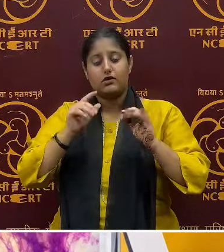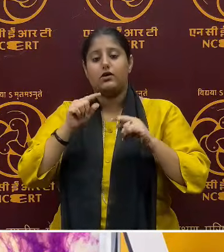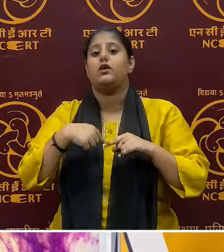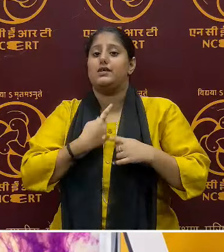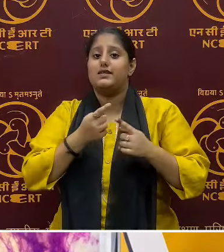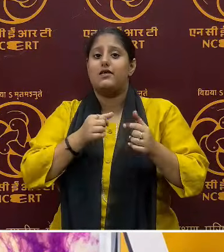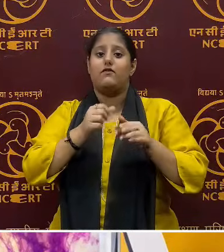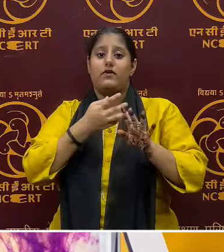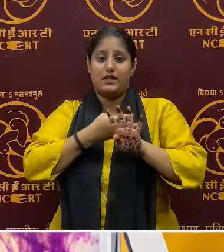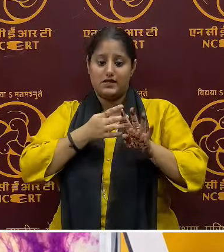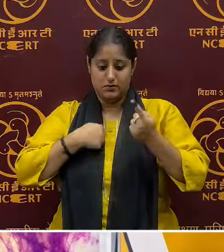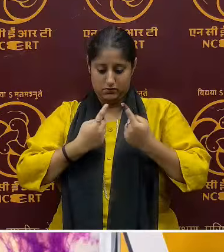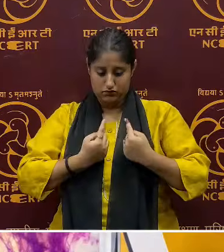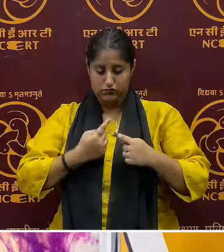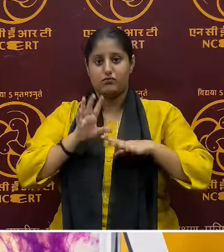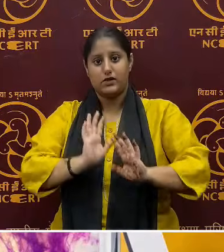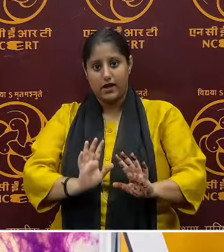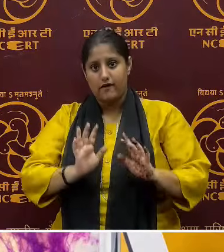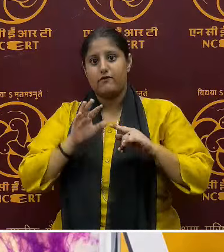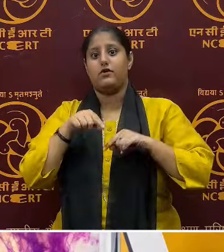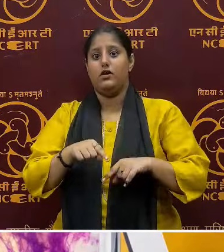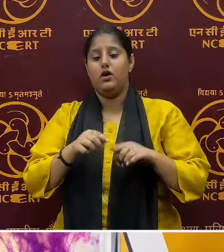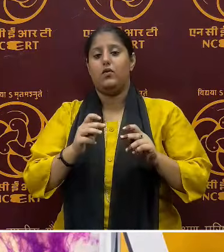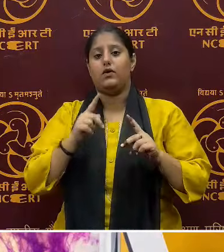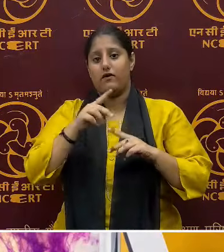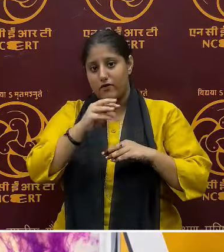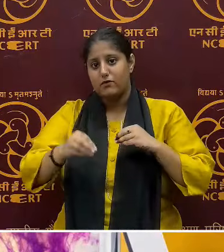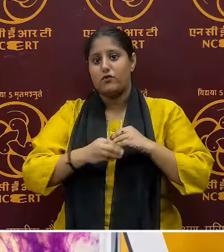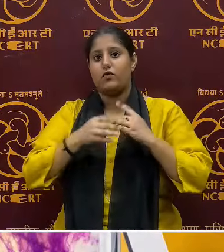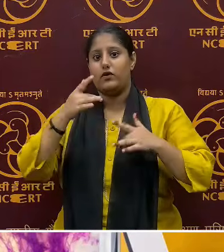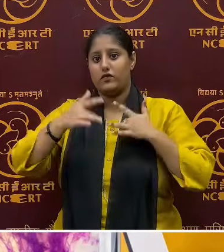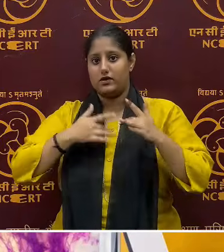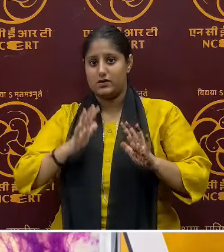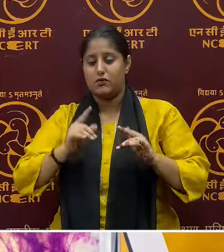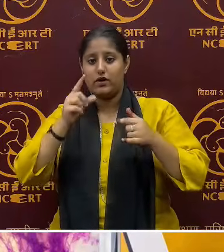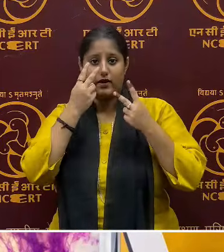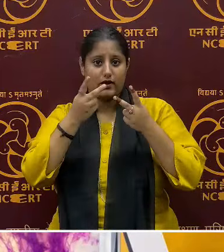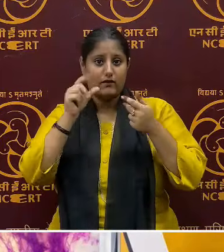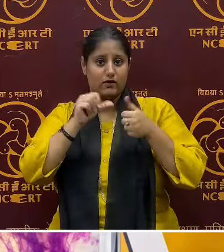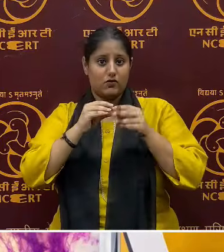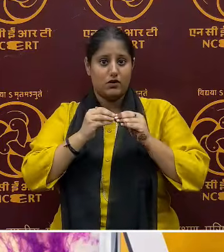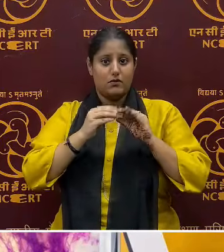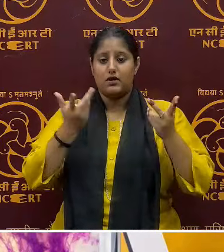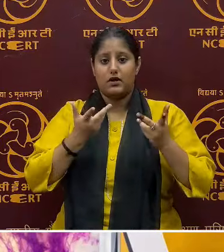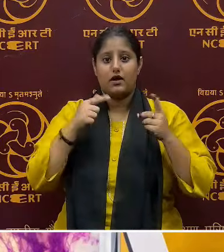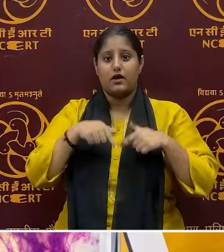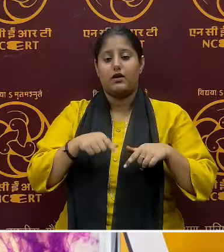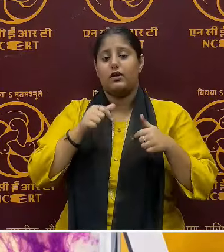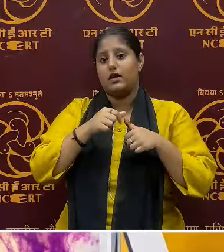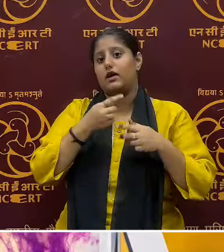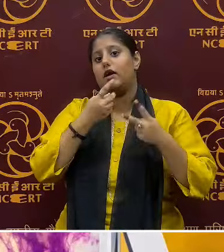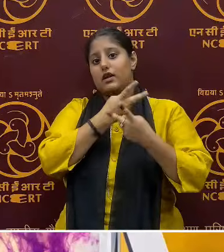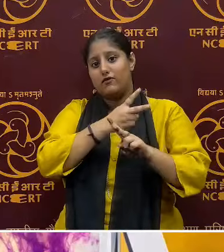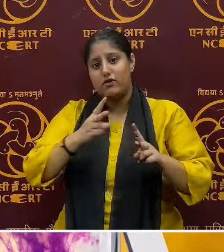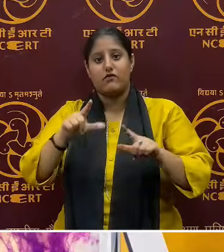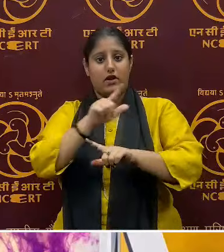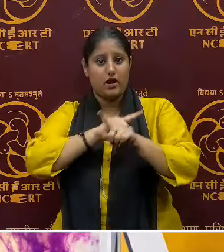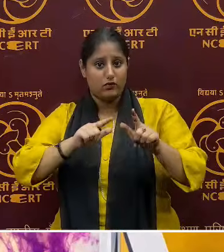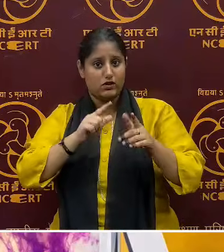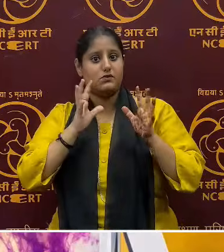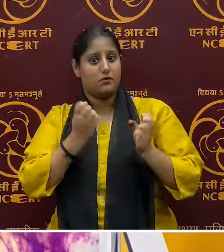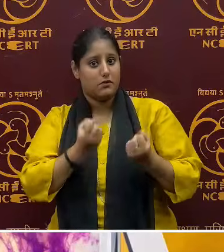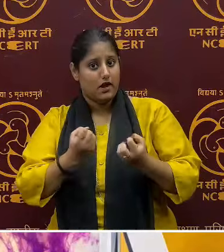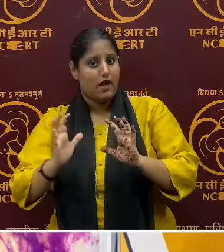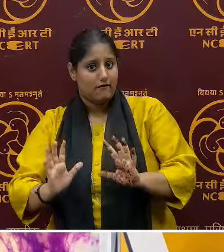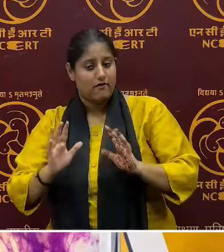self-assessment I'm talking about. Now, one more interesting part about Virtual Lab is that it is available in different languages, though it is a work